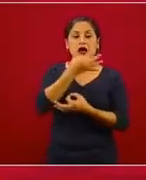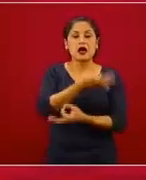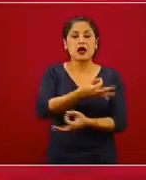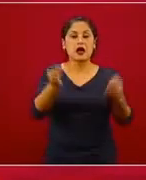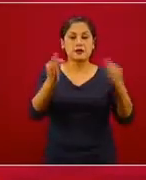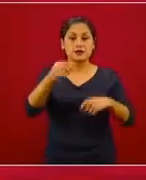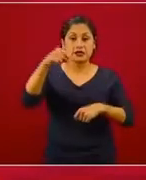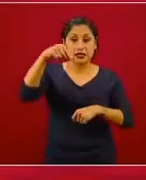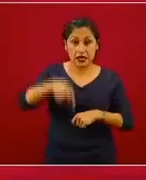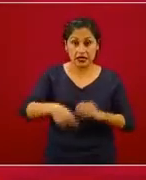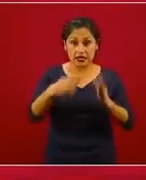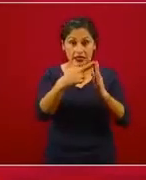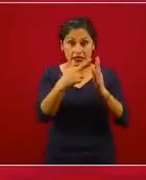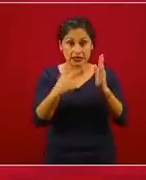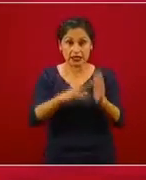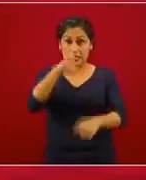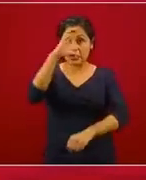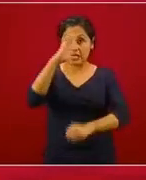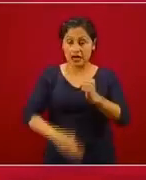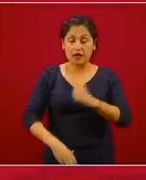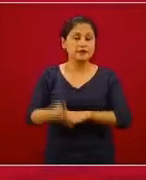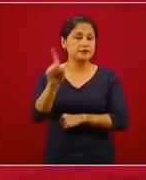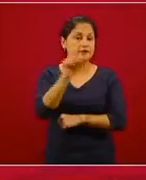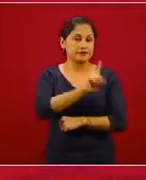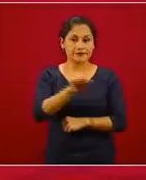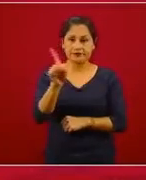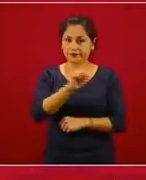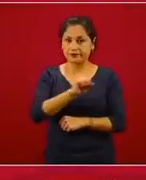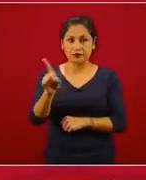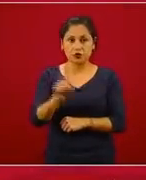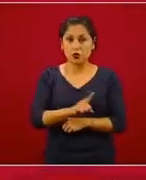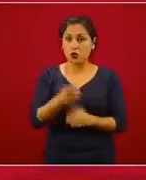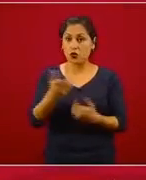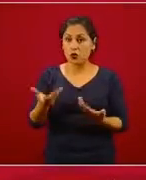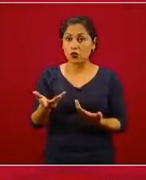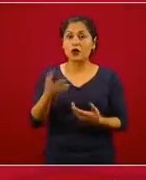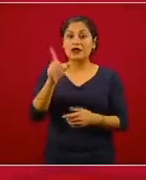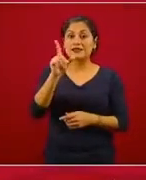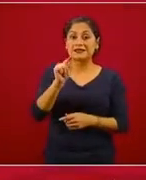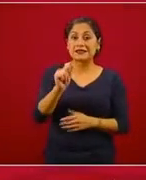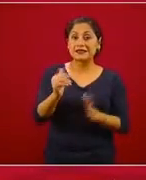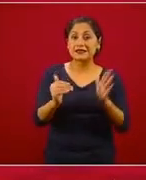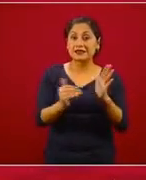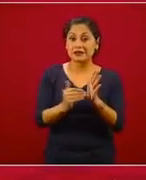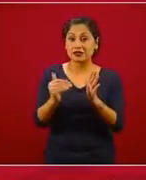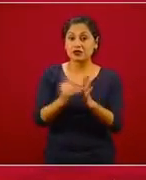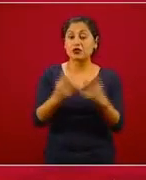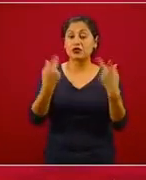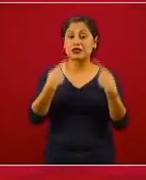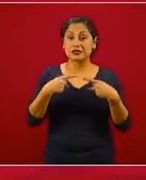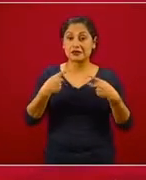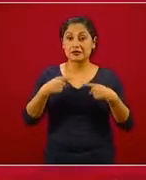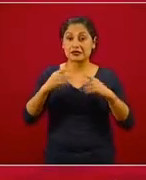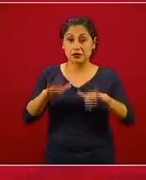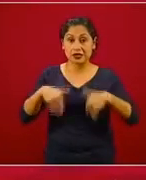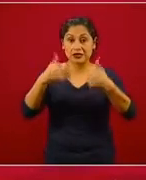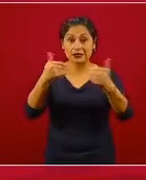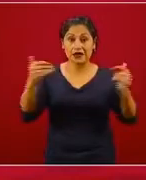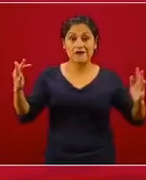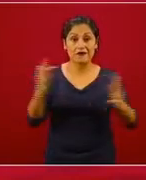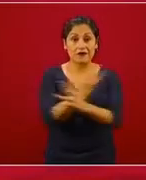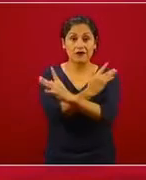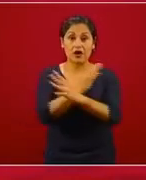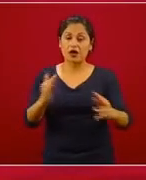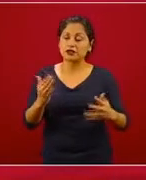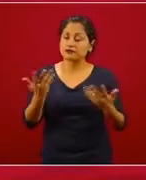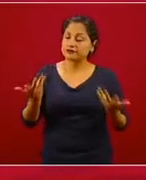if one Mexican shares the message with 5 more people that the social distancing campaign is not over yet, and that we have